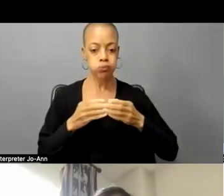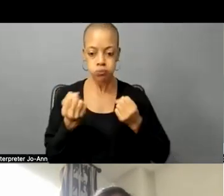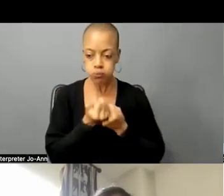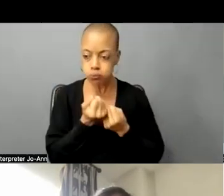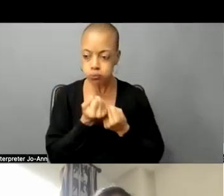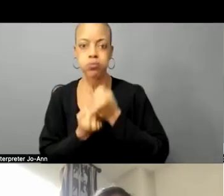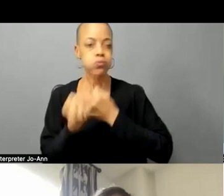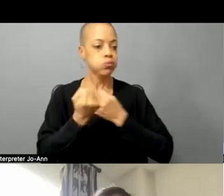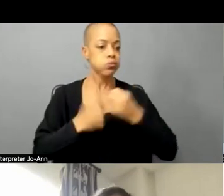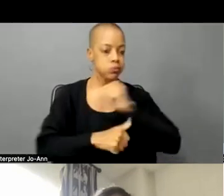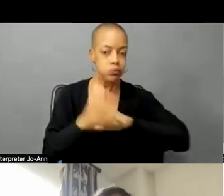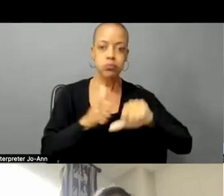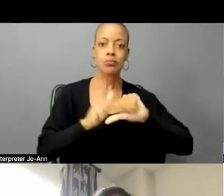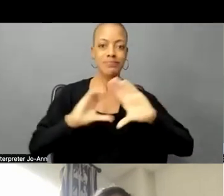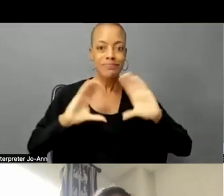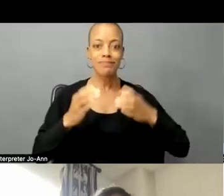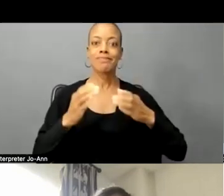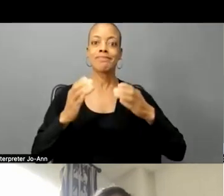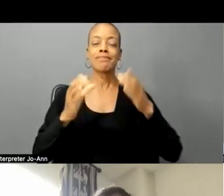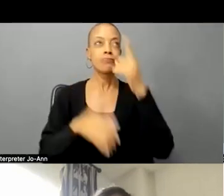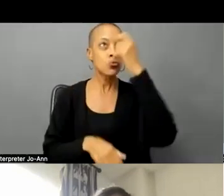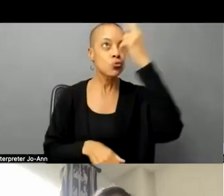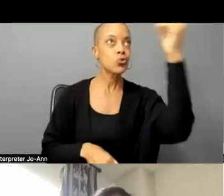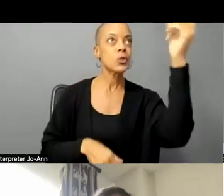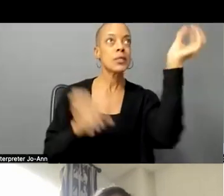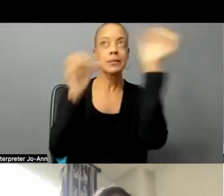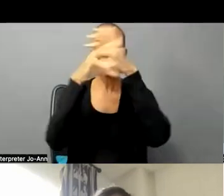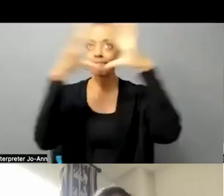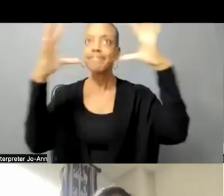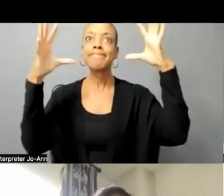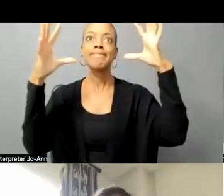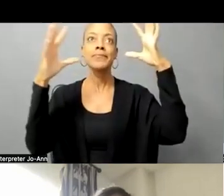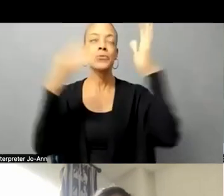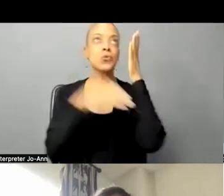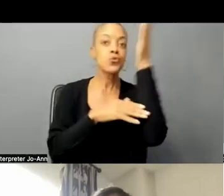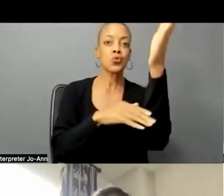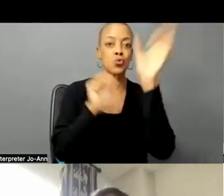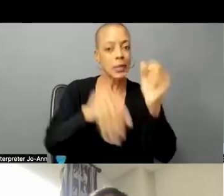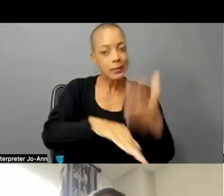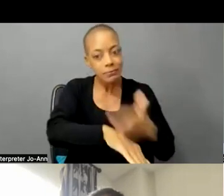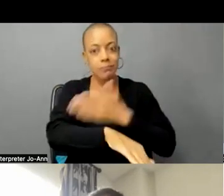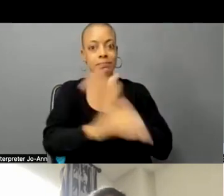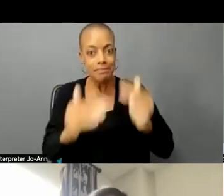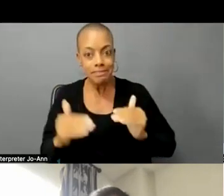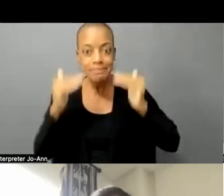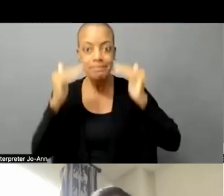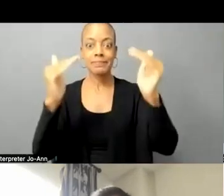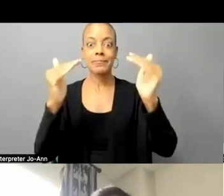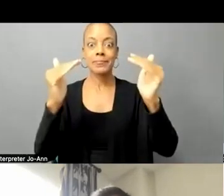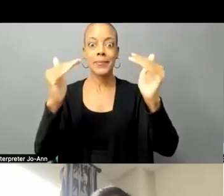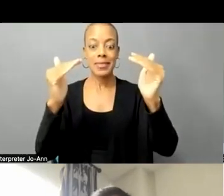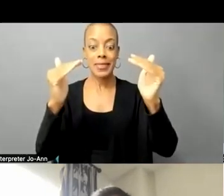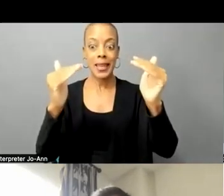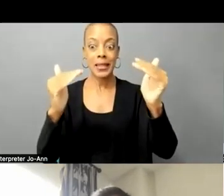collectively dream about or envision a different future and what it could look like, and then make plans and